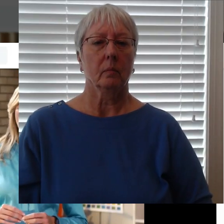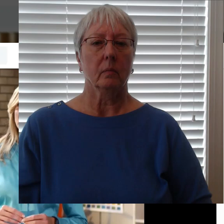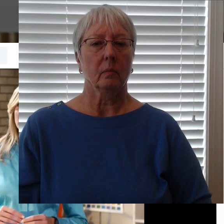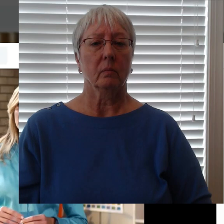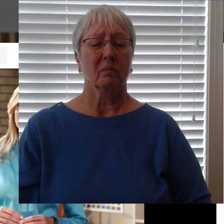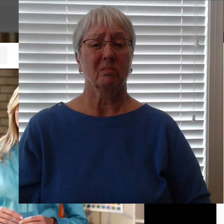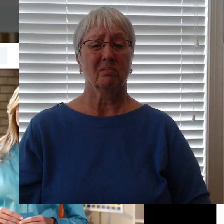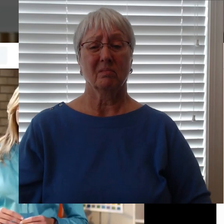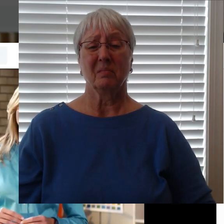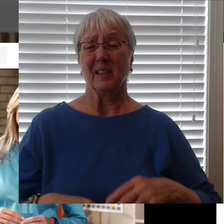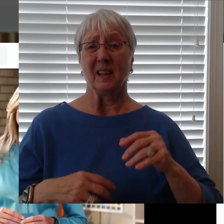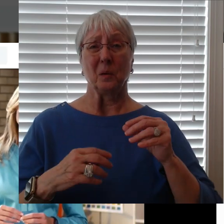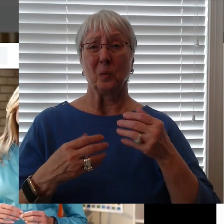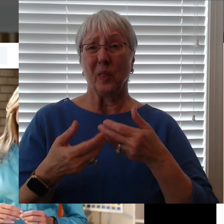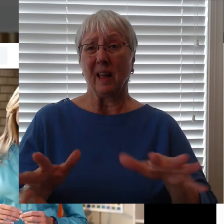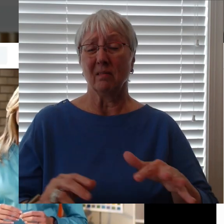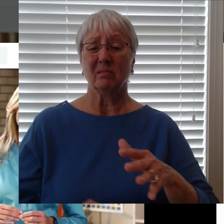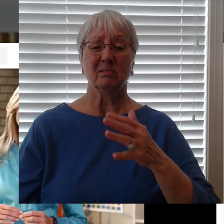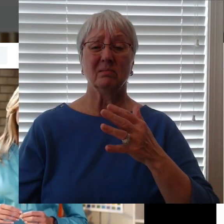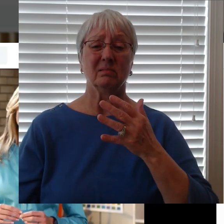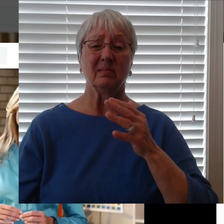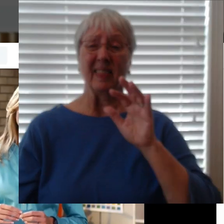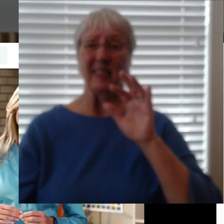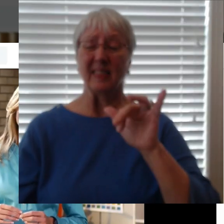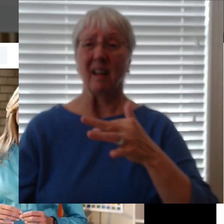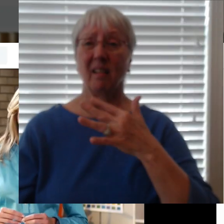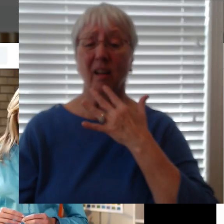Without it, the message changes.